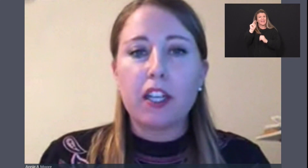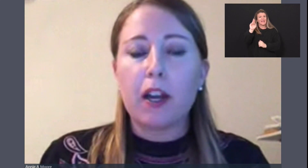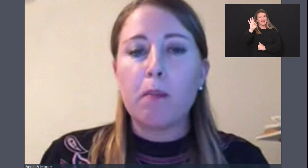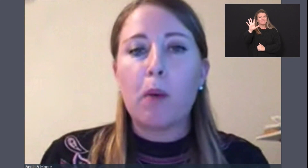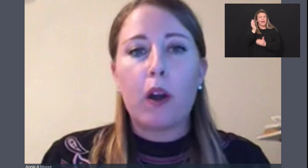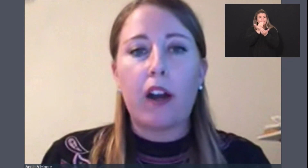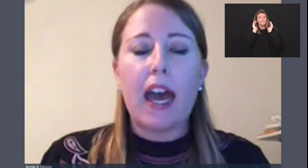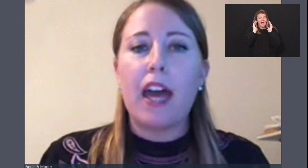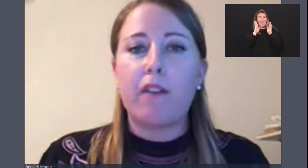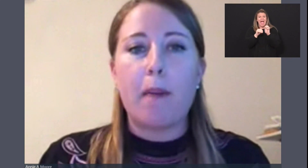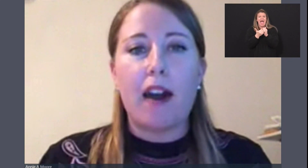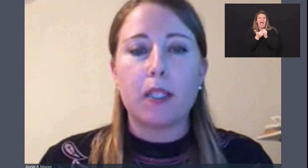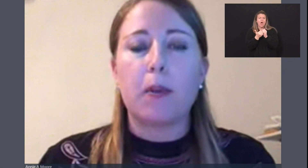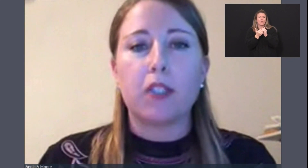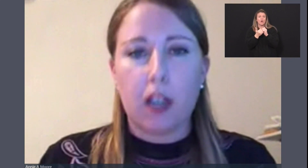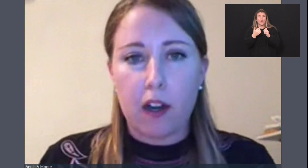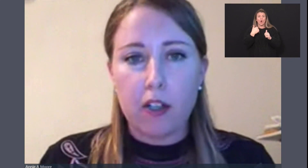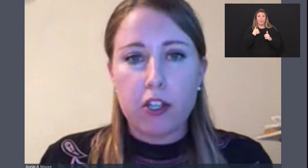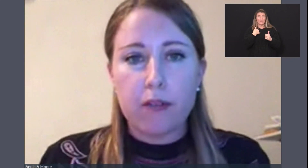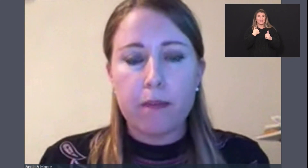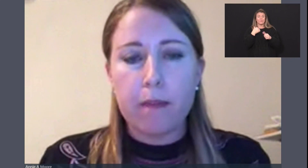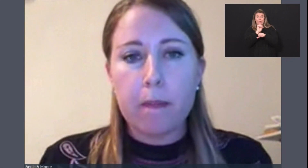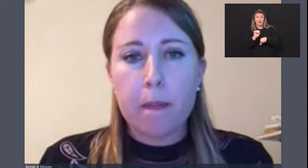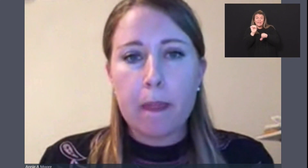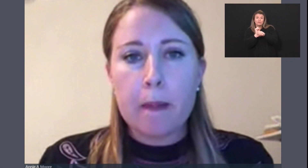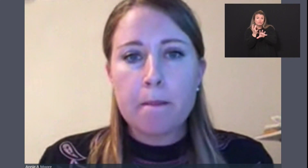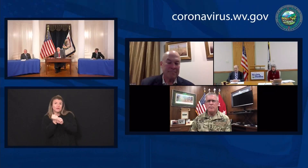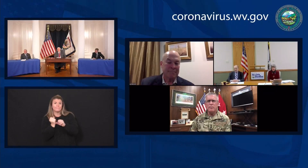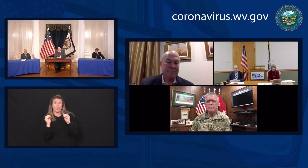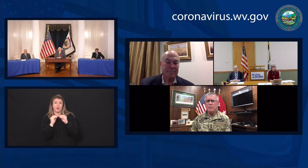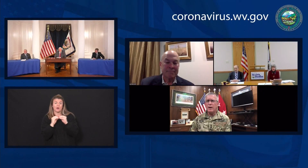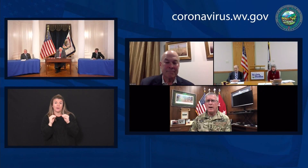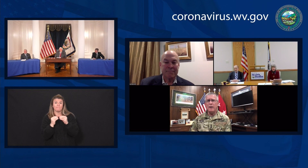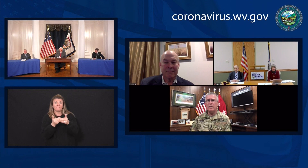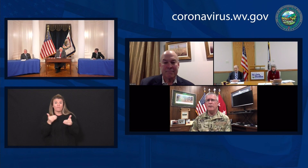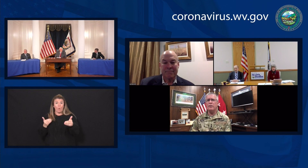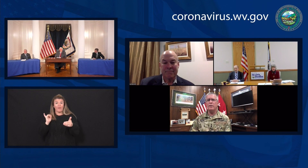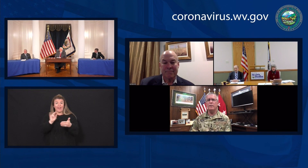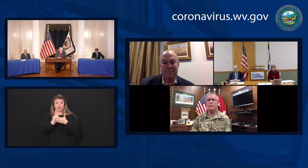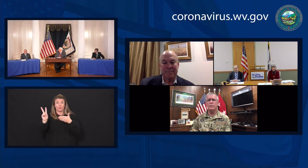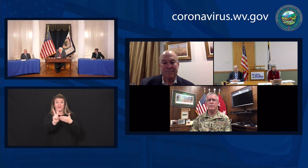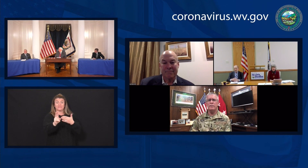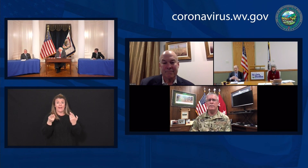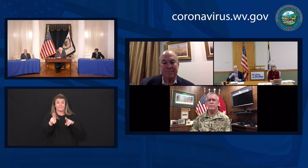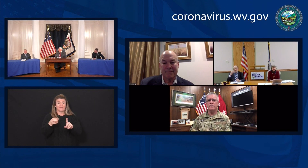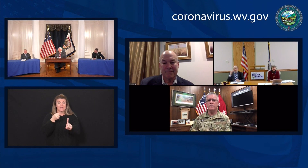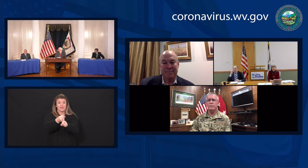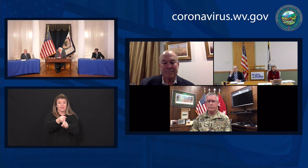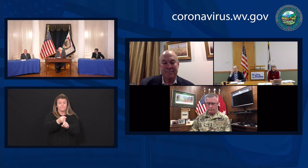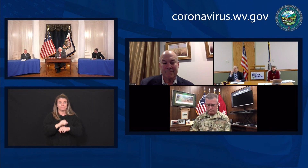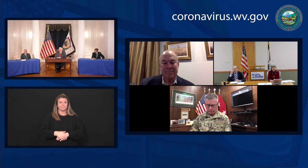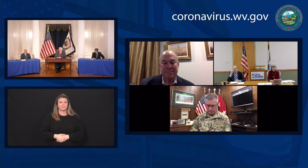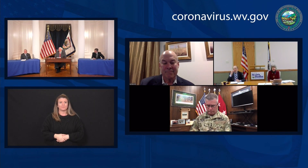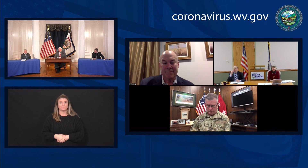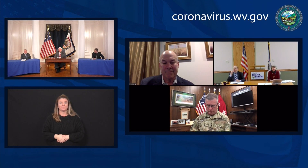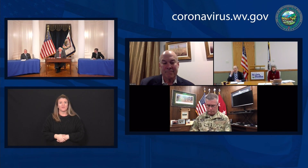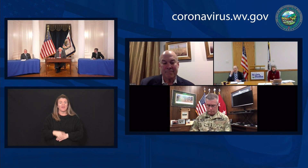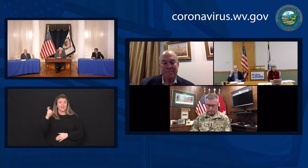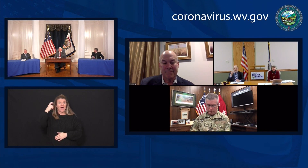to secure more ahead of a possible surge? Okay, now, I didn't get it. I couldn't